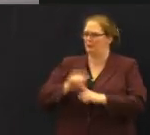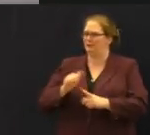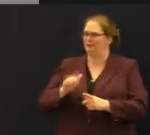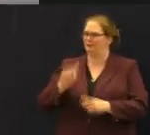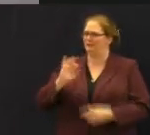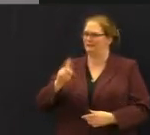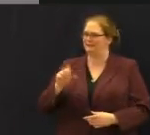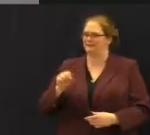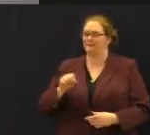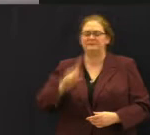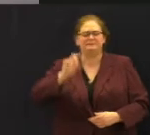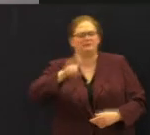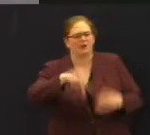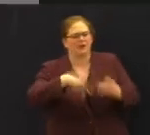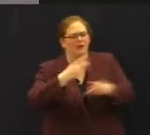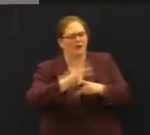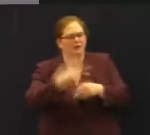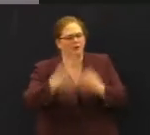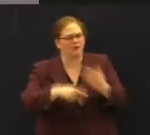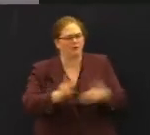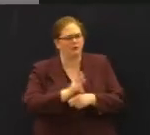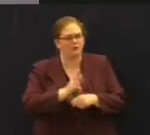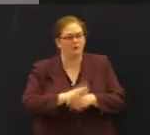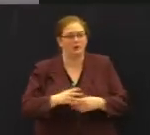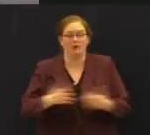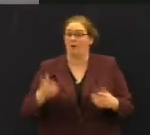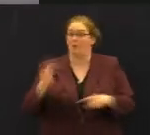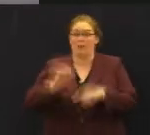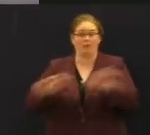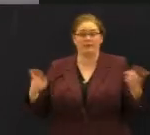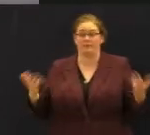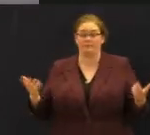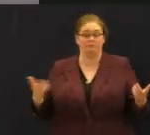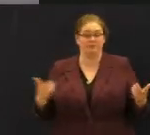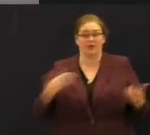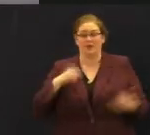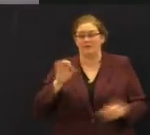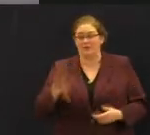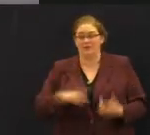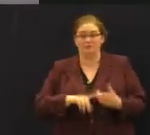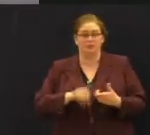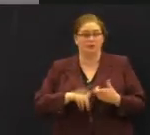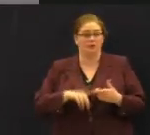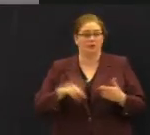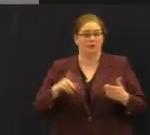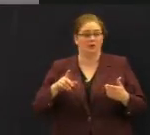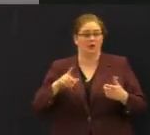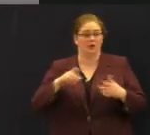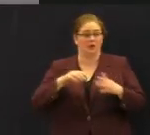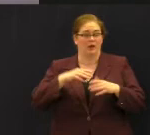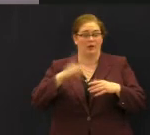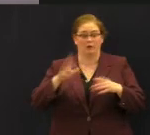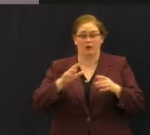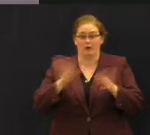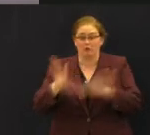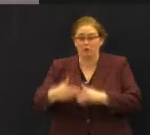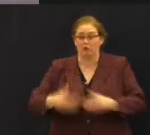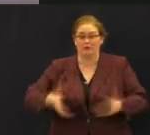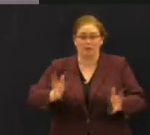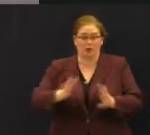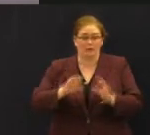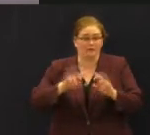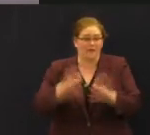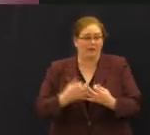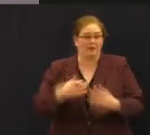using? Oh, I do all of them. I do Facebook. I create a room, talk to relatives. I go